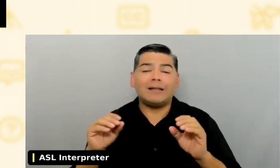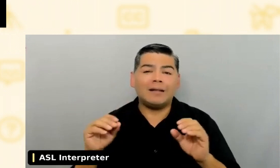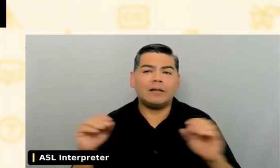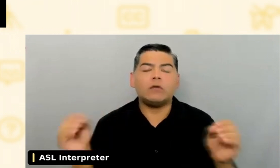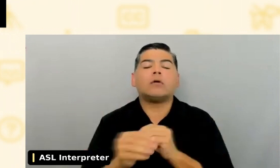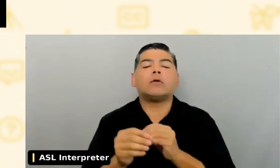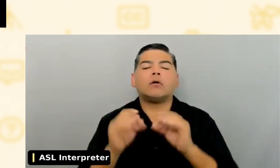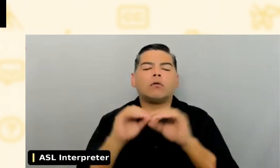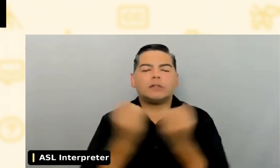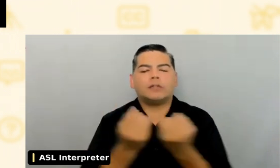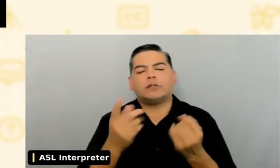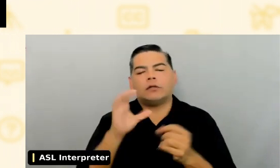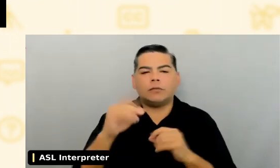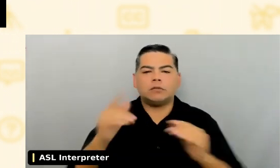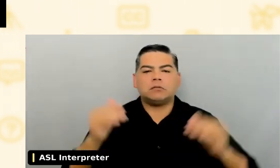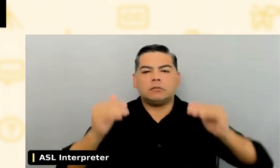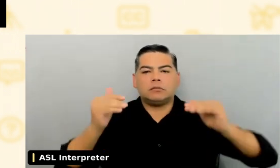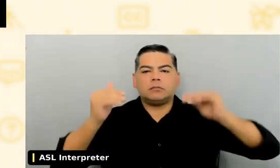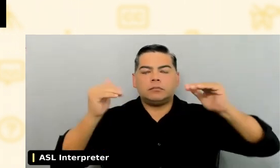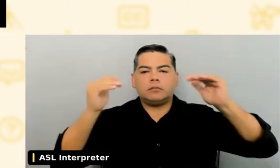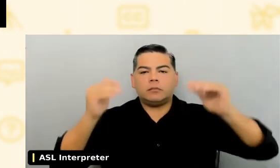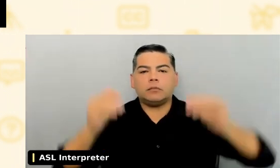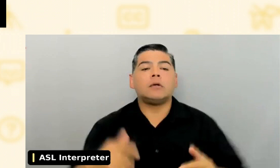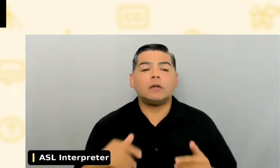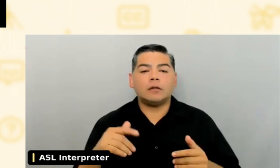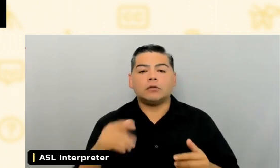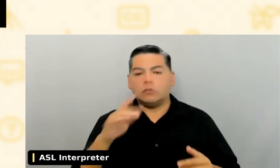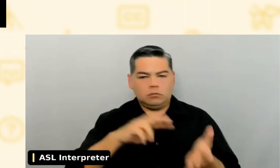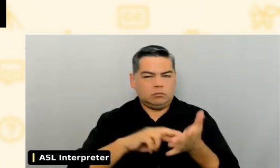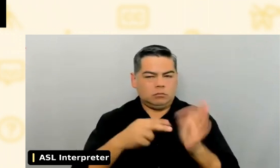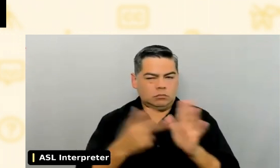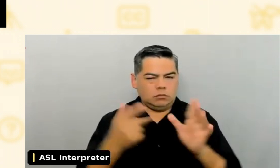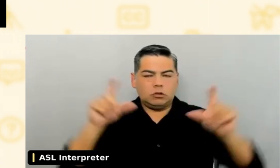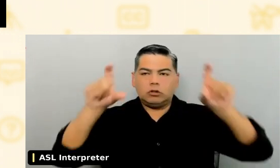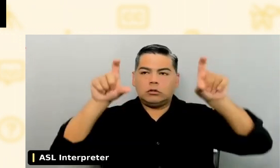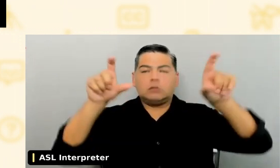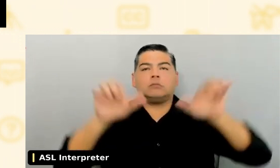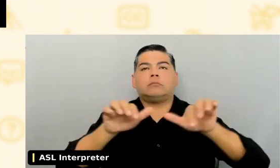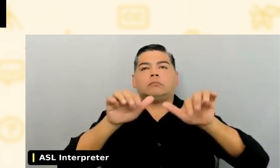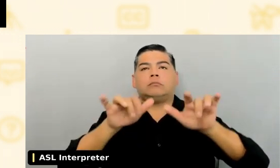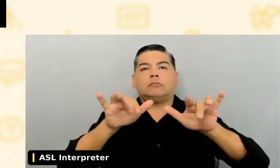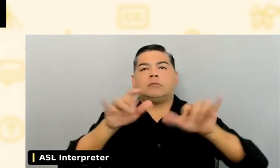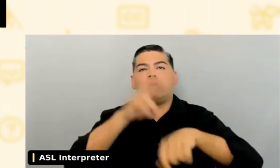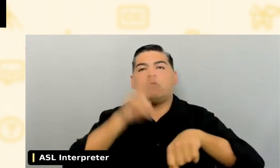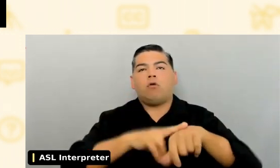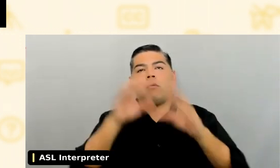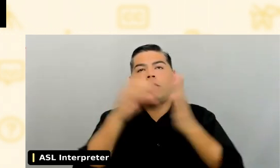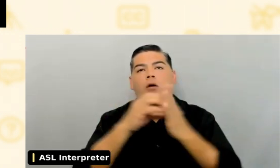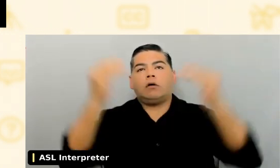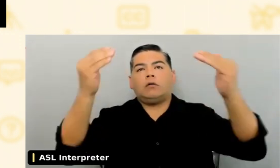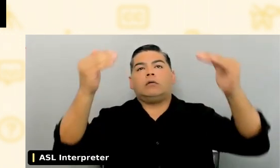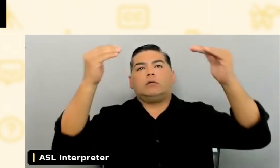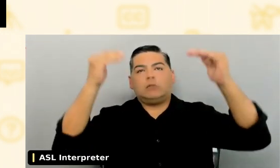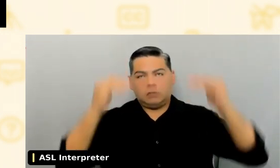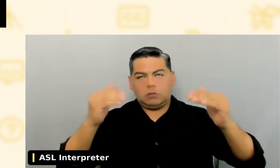your email content. So instead of typing your heading as a normal paragraph and then